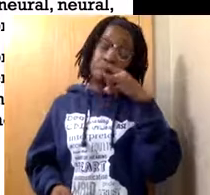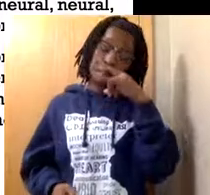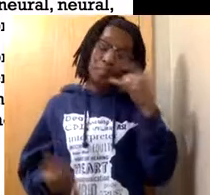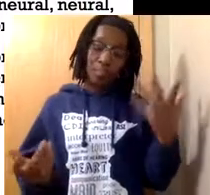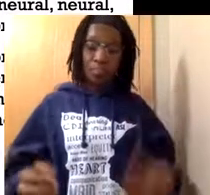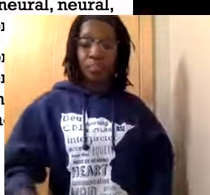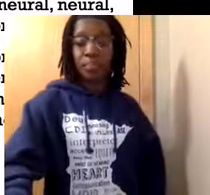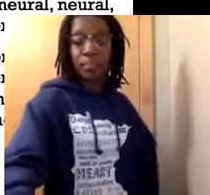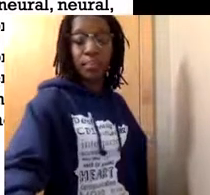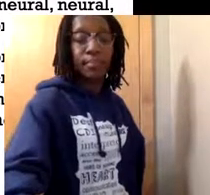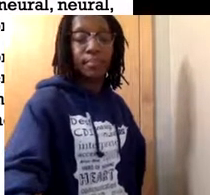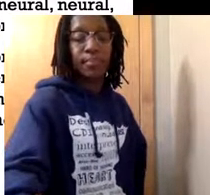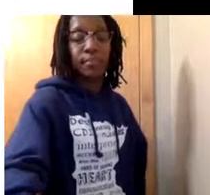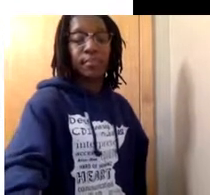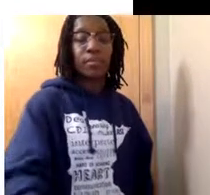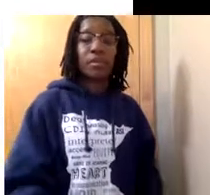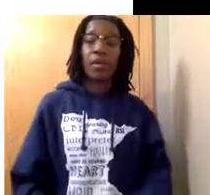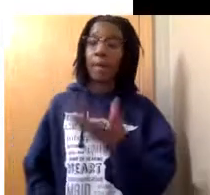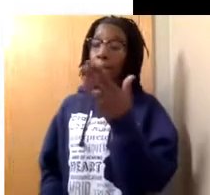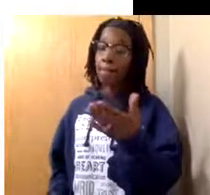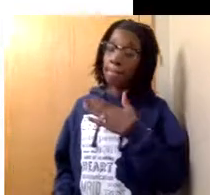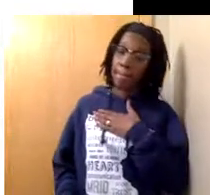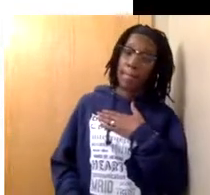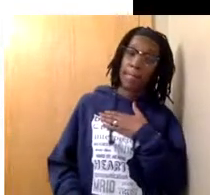And here are my references.